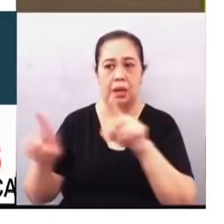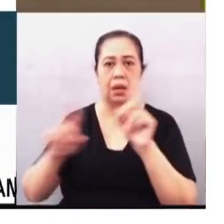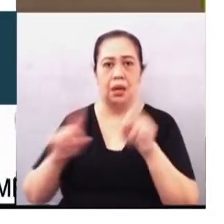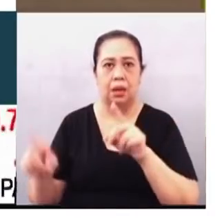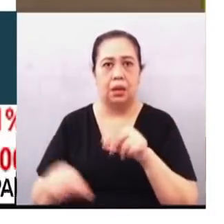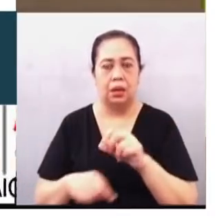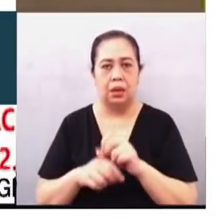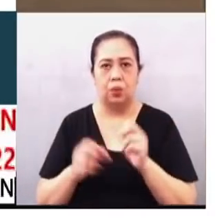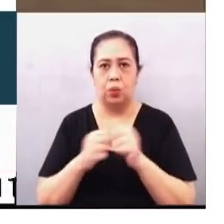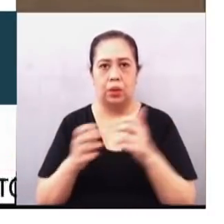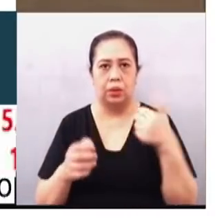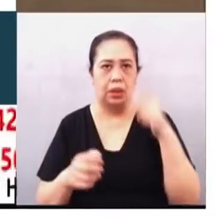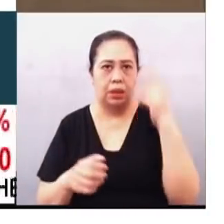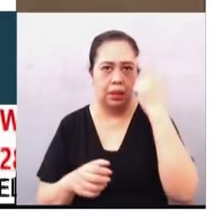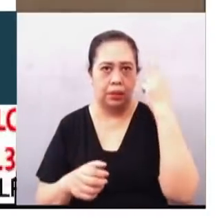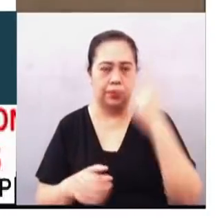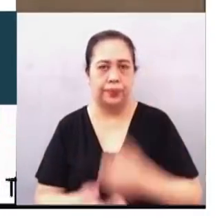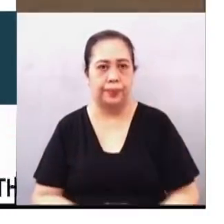reason.